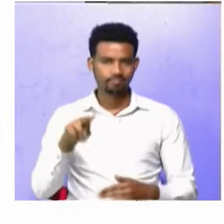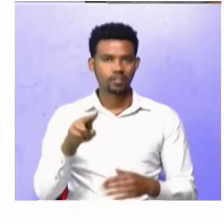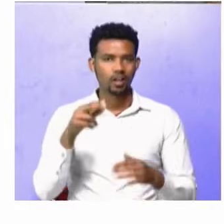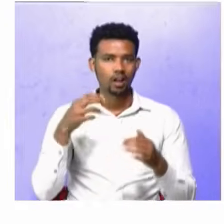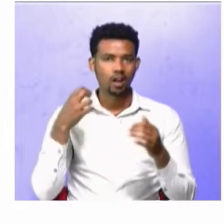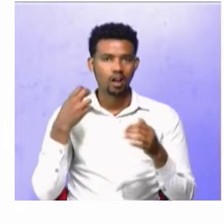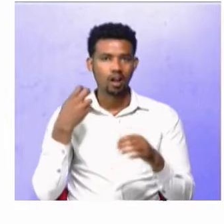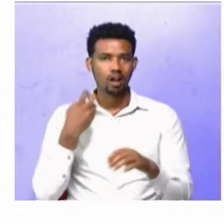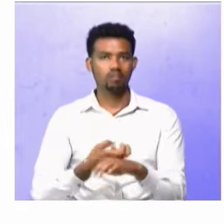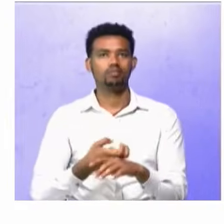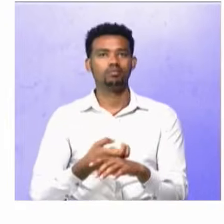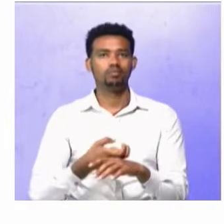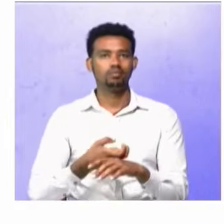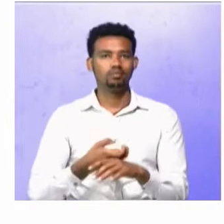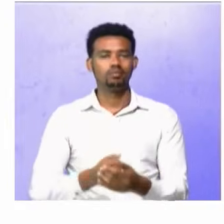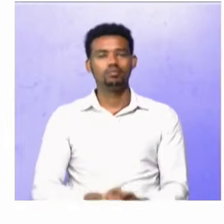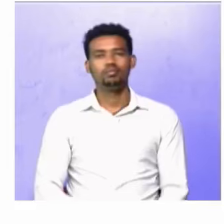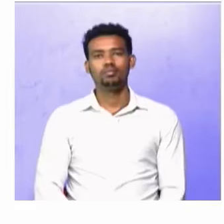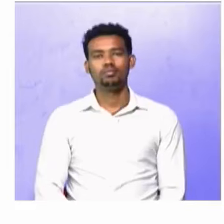Don't